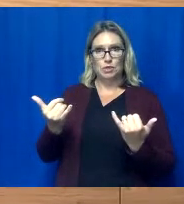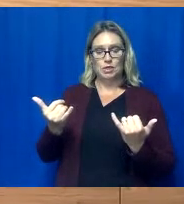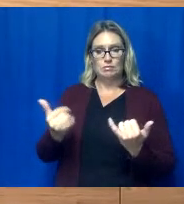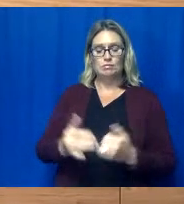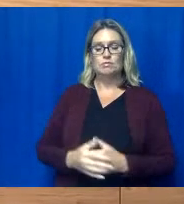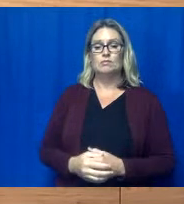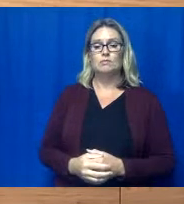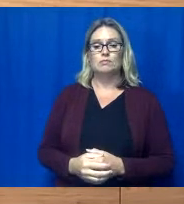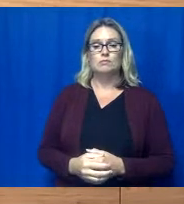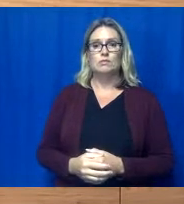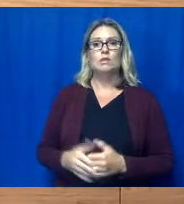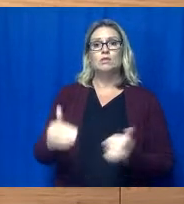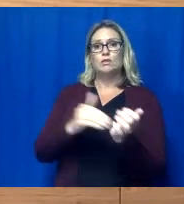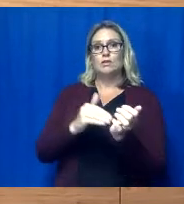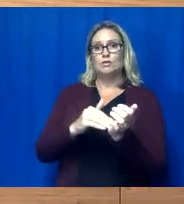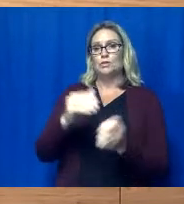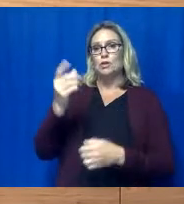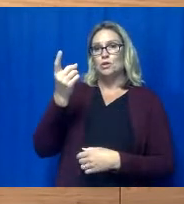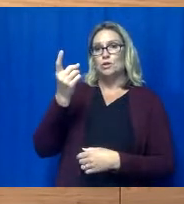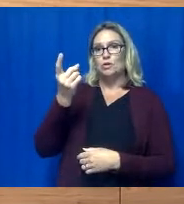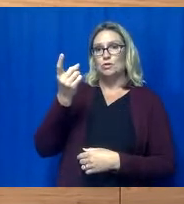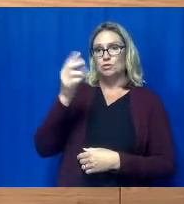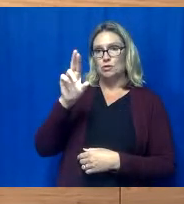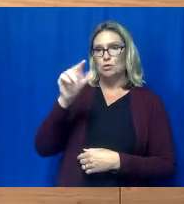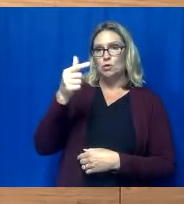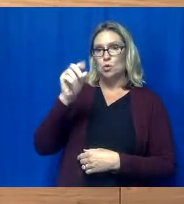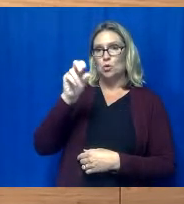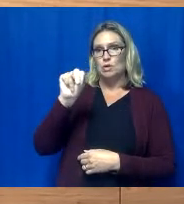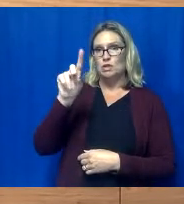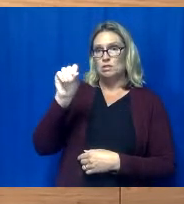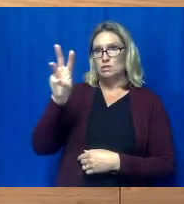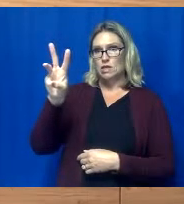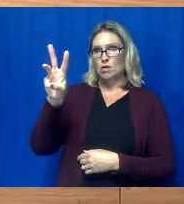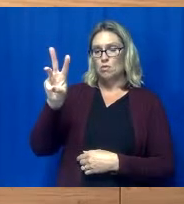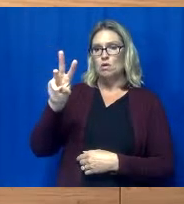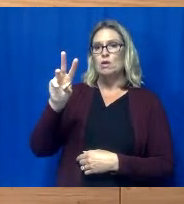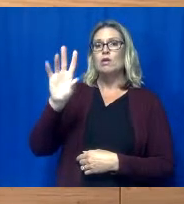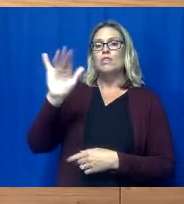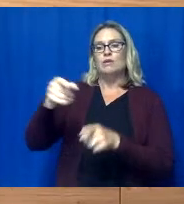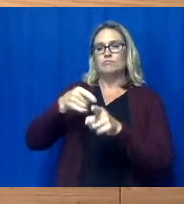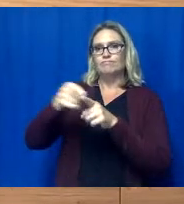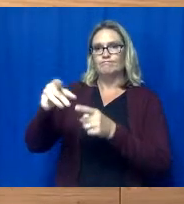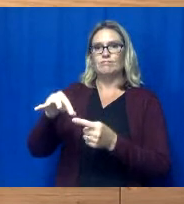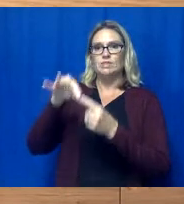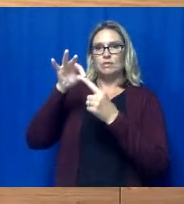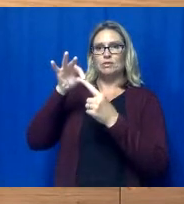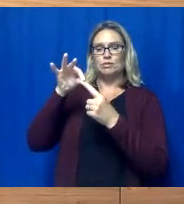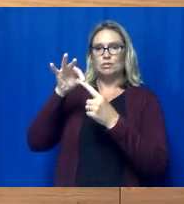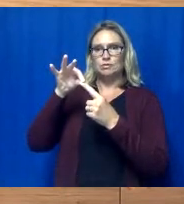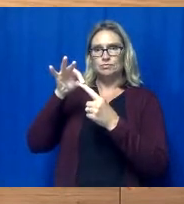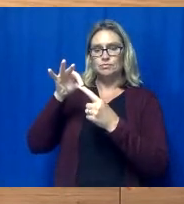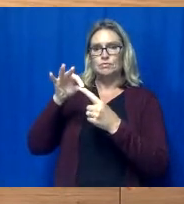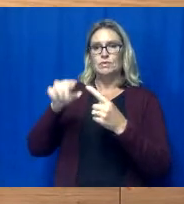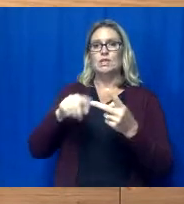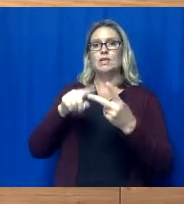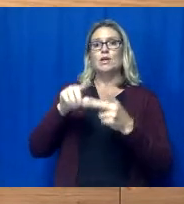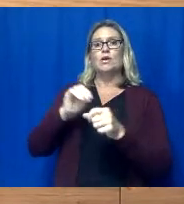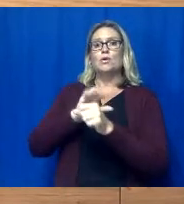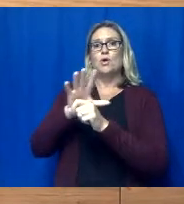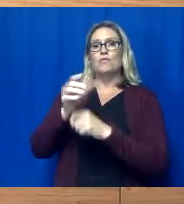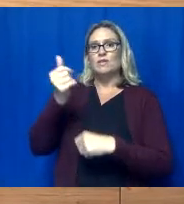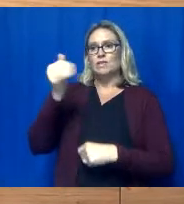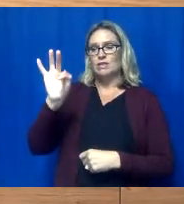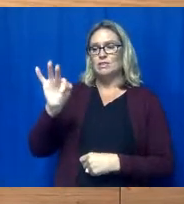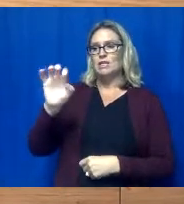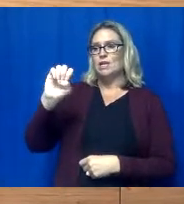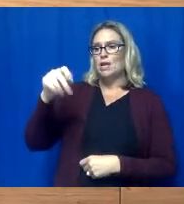be Dr. Gordon Dow, Infectious Specialist, Horizon Health Network, Matthew Chalifou, Lead COVID-19 Epidemiologist